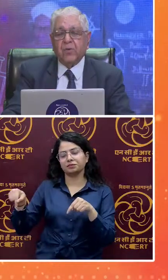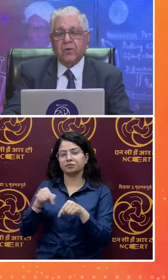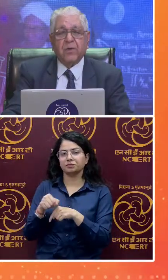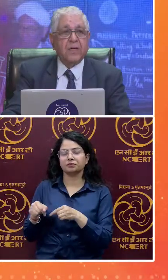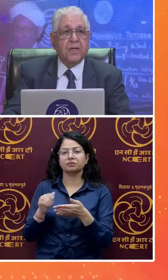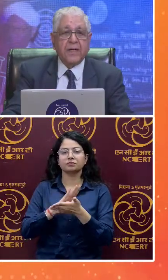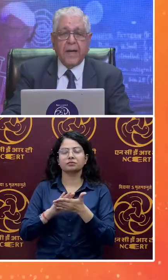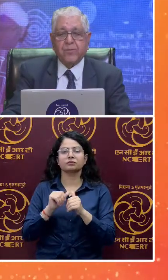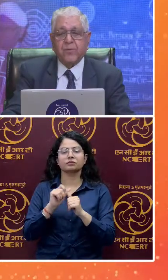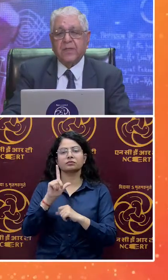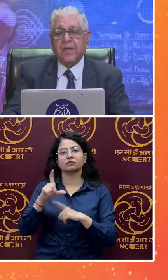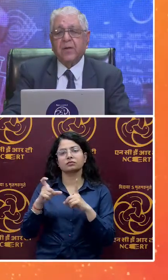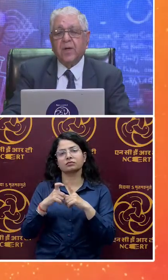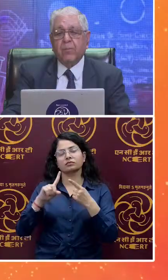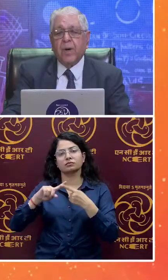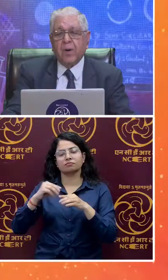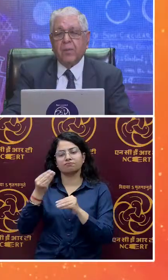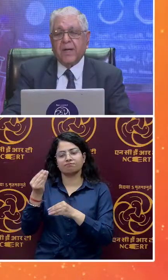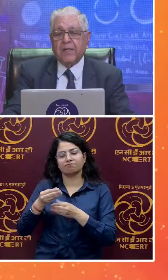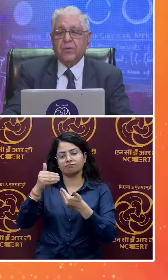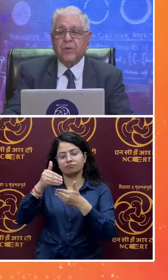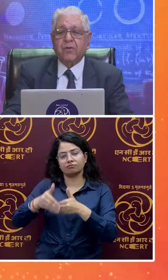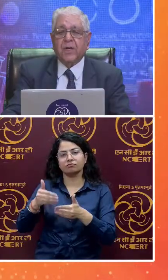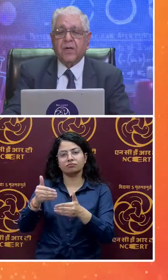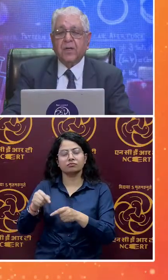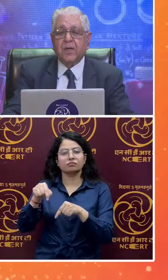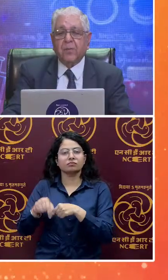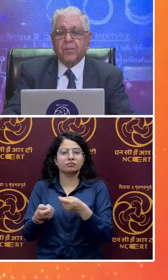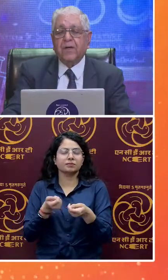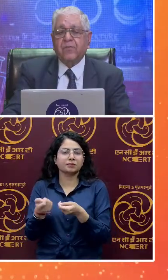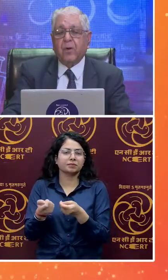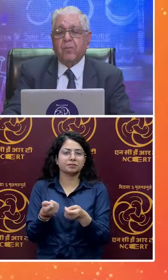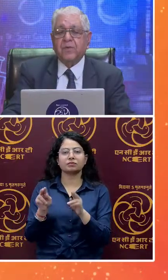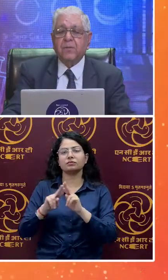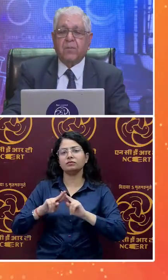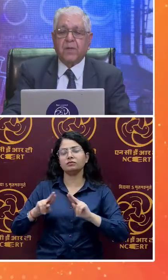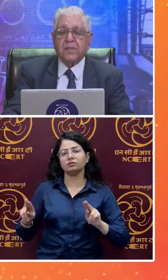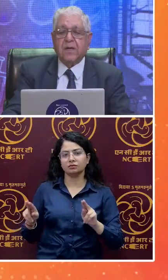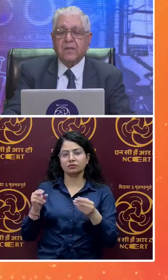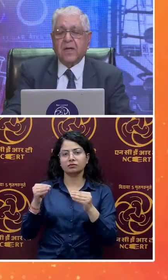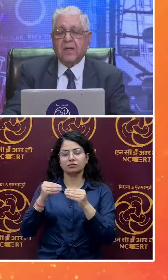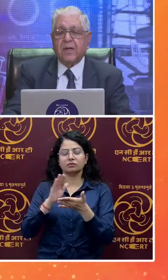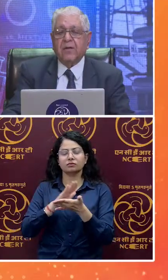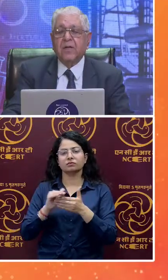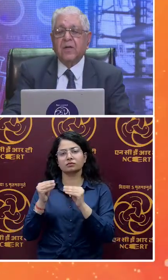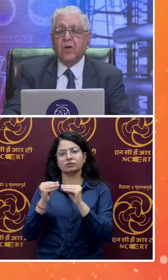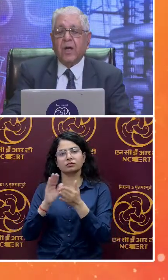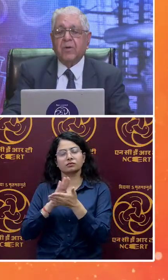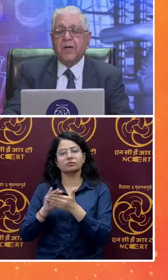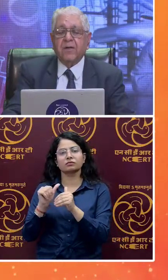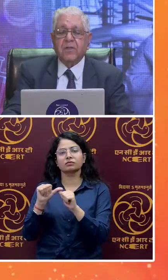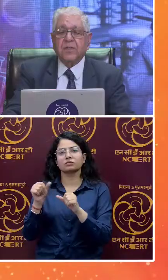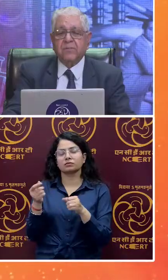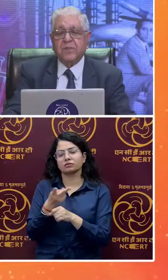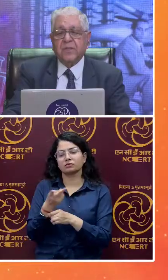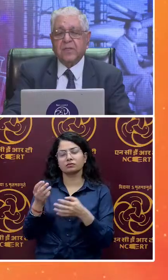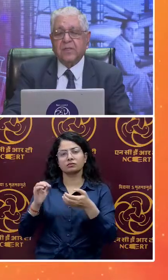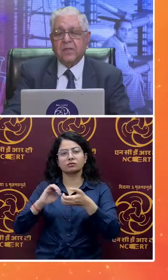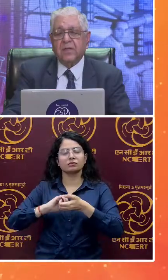theory, whatever little gaps were there, Bhabha managed to give a complete form of the Bhabha scattering, collaborating